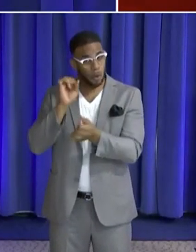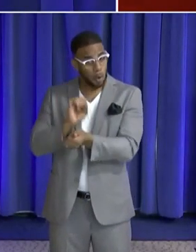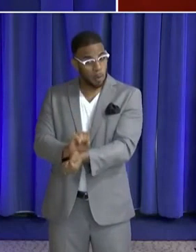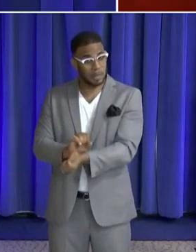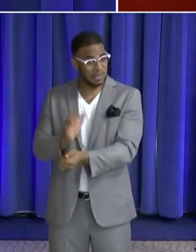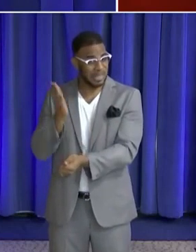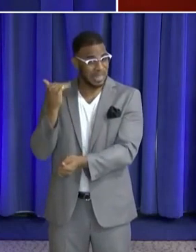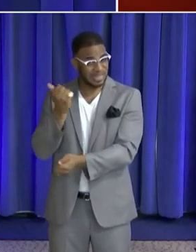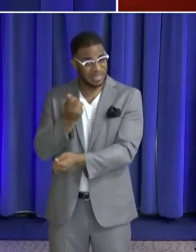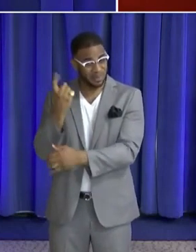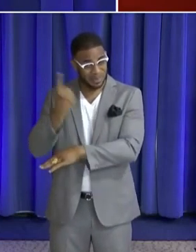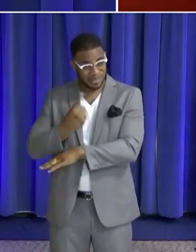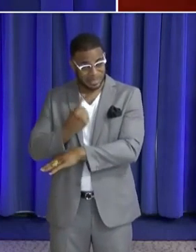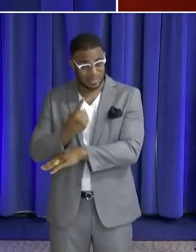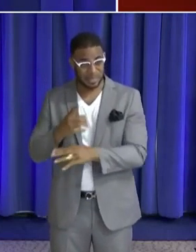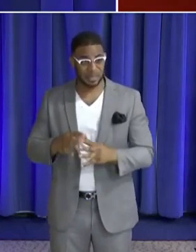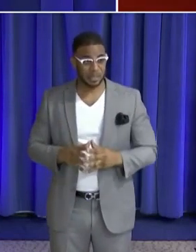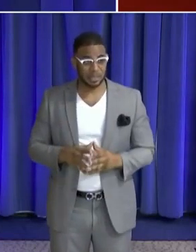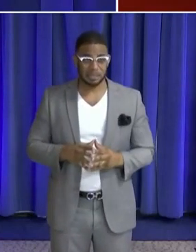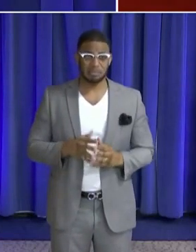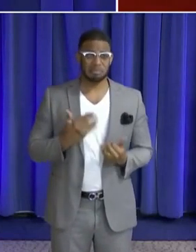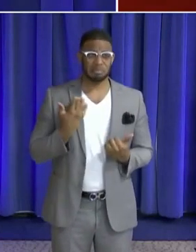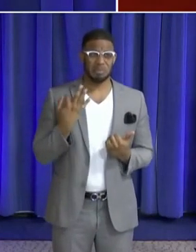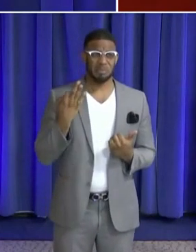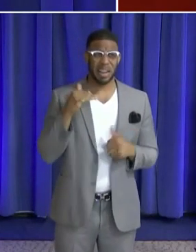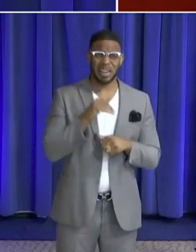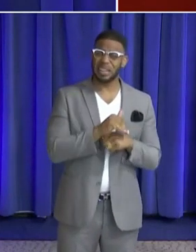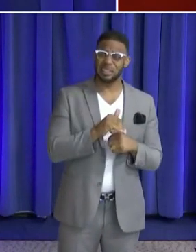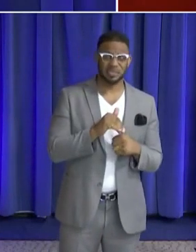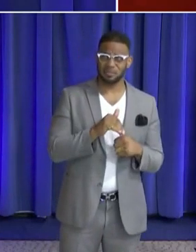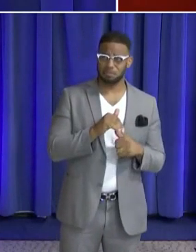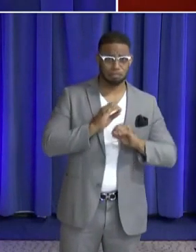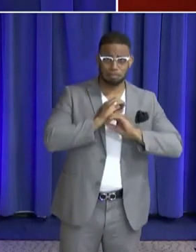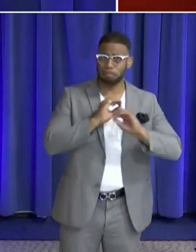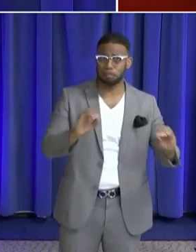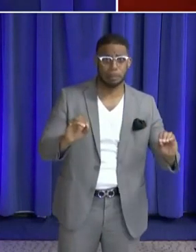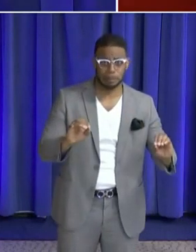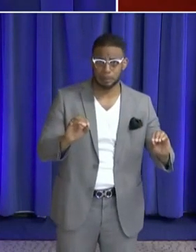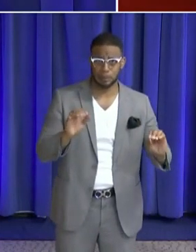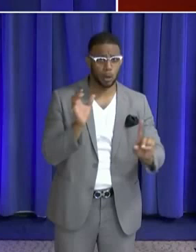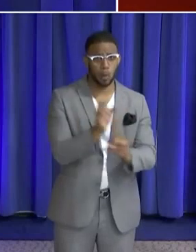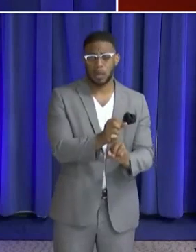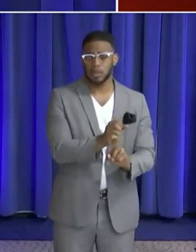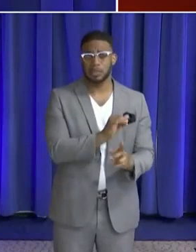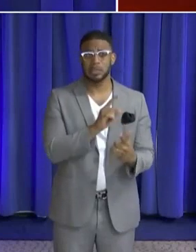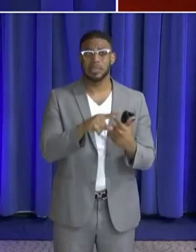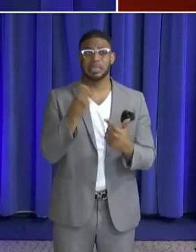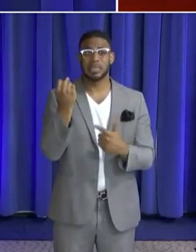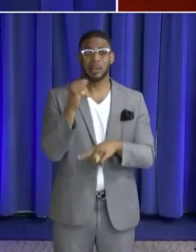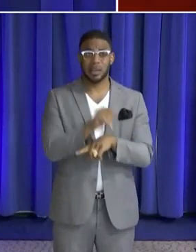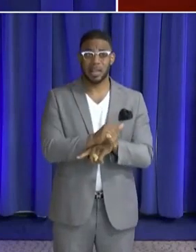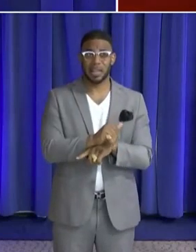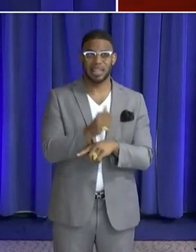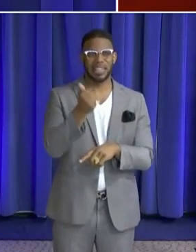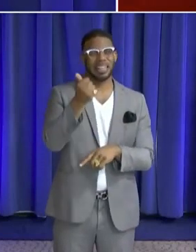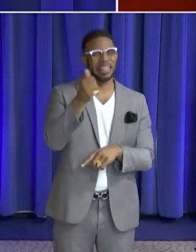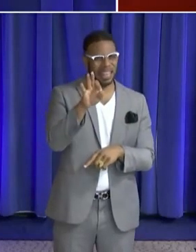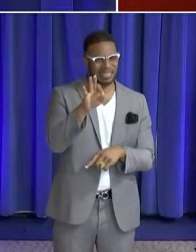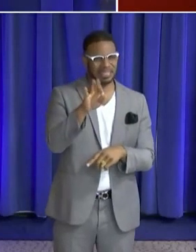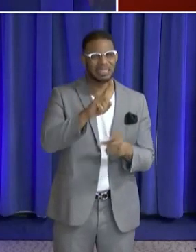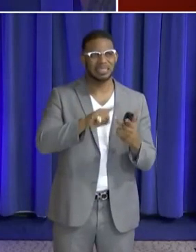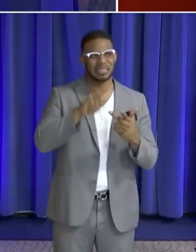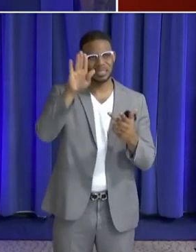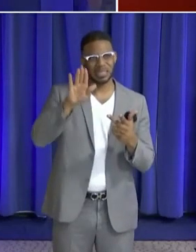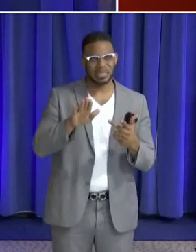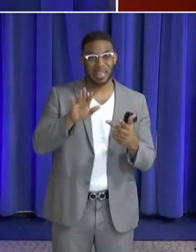several days, on Friday night we did not have any. Saturday night we had 19. Sunday we